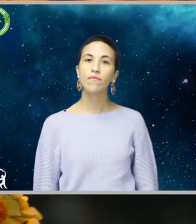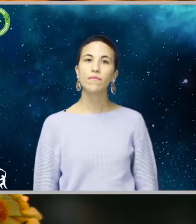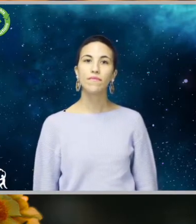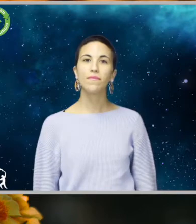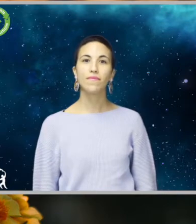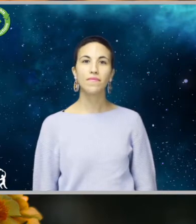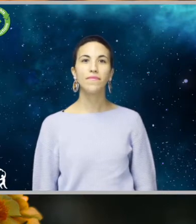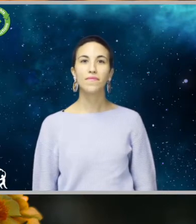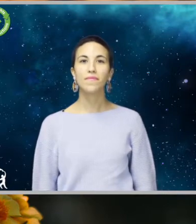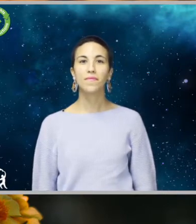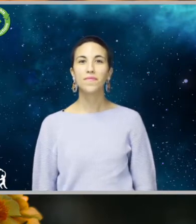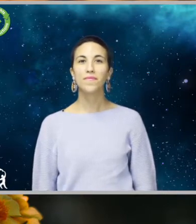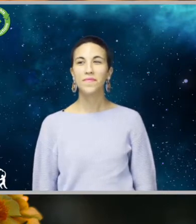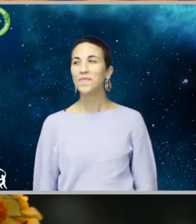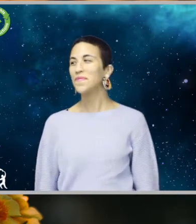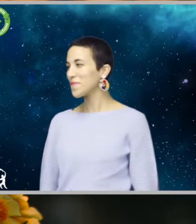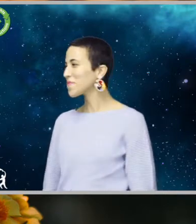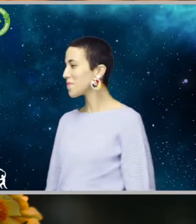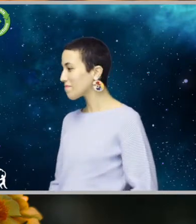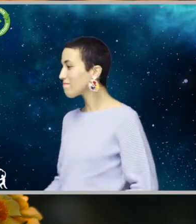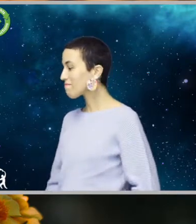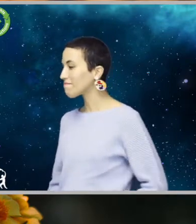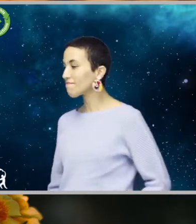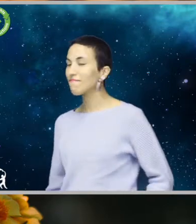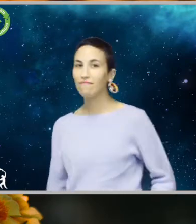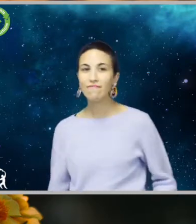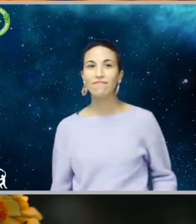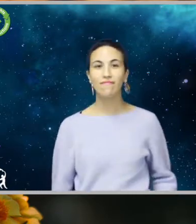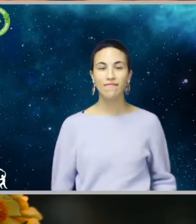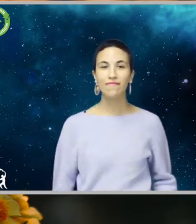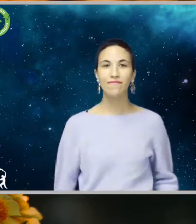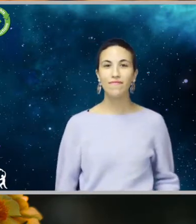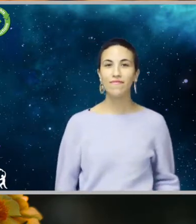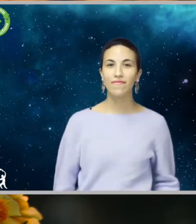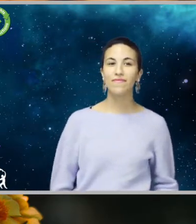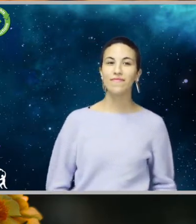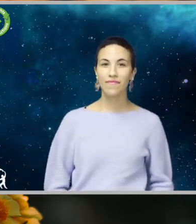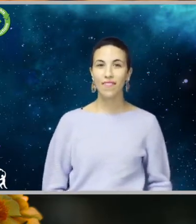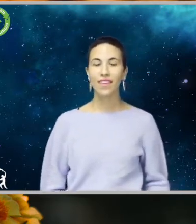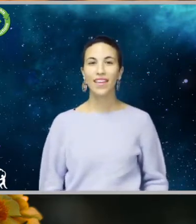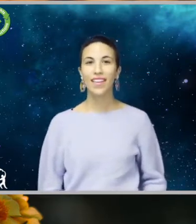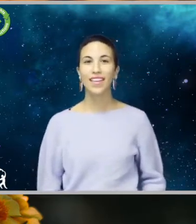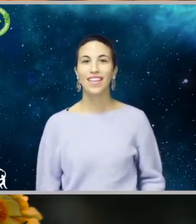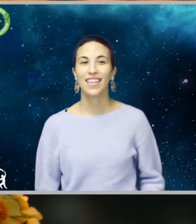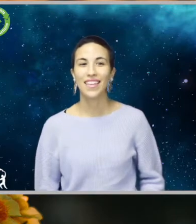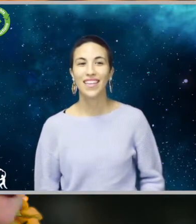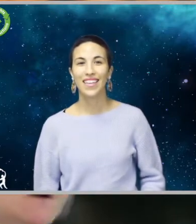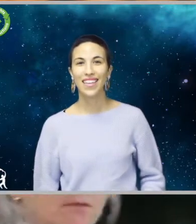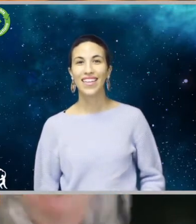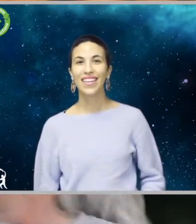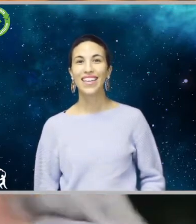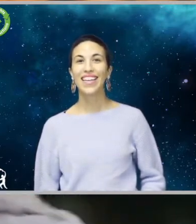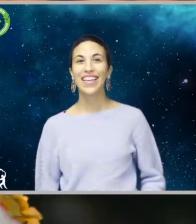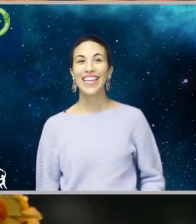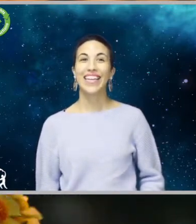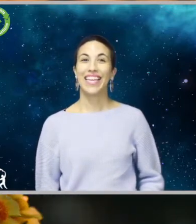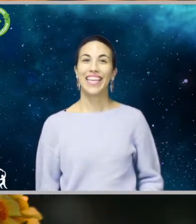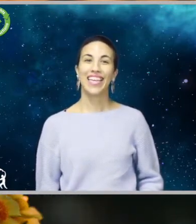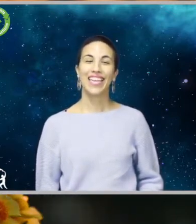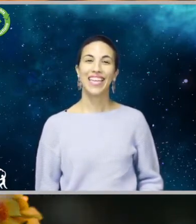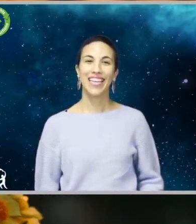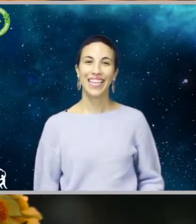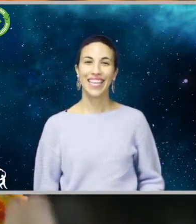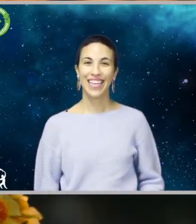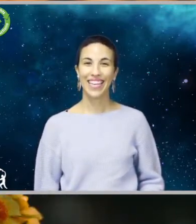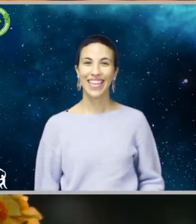hard because we want to show that we're the best. Like, I'm the fastest Mrs. Hot ever. See how fast I am, right? And I